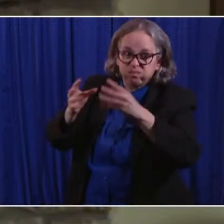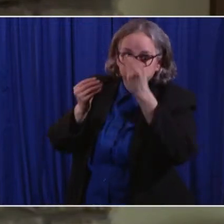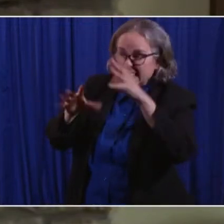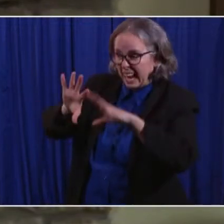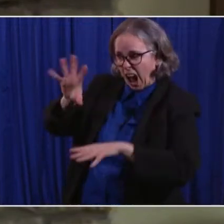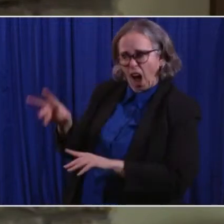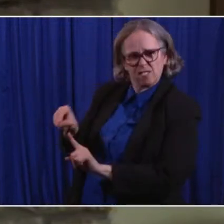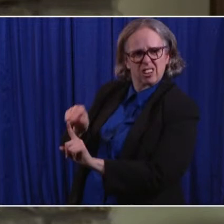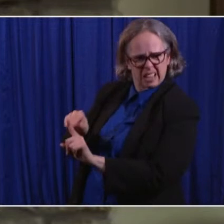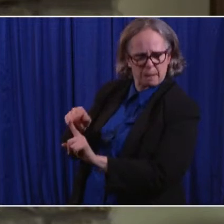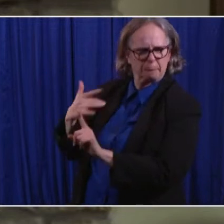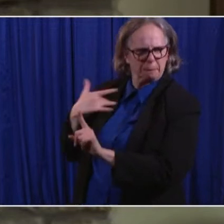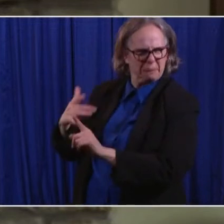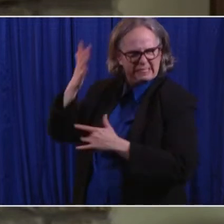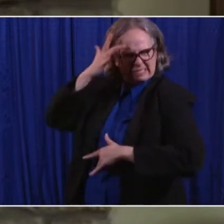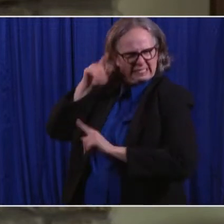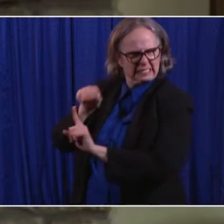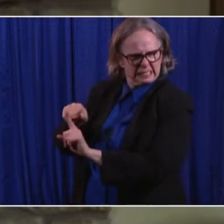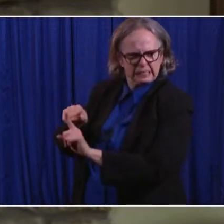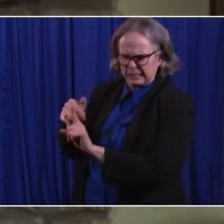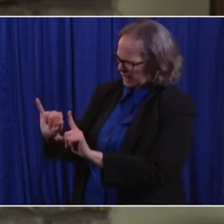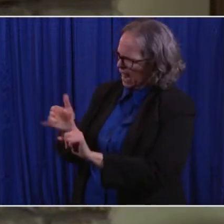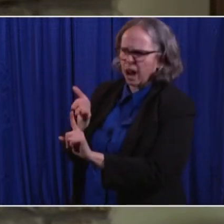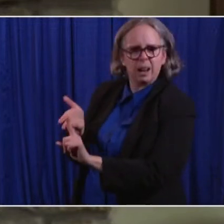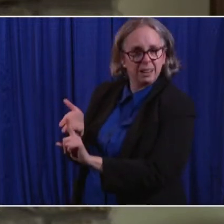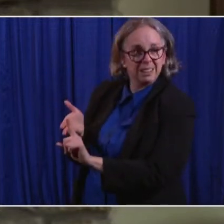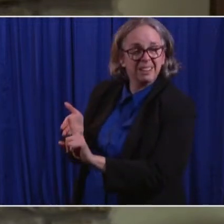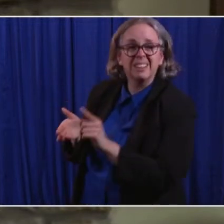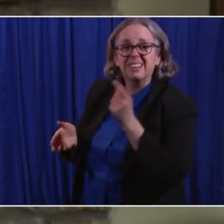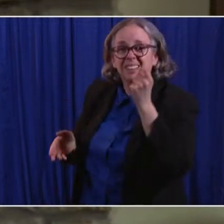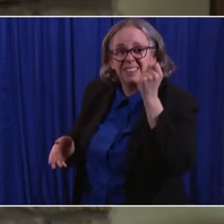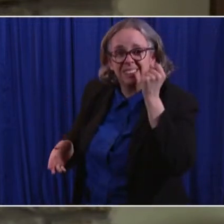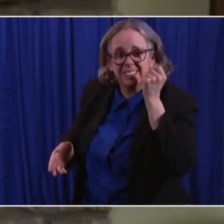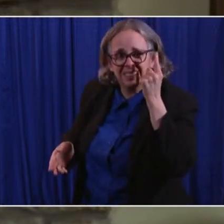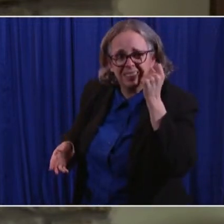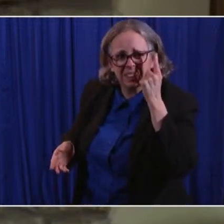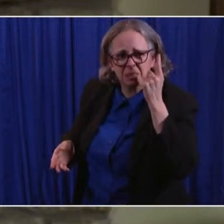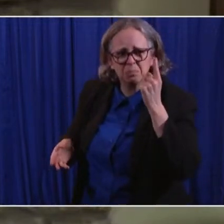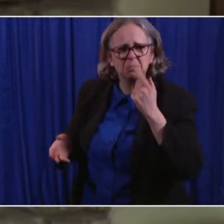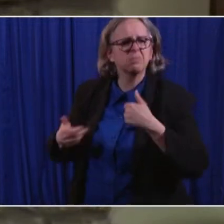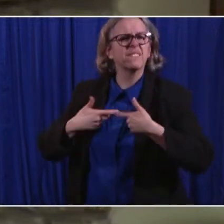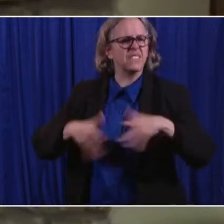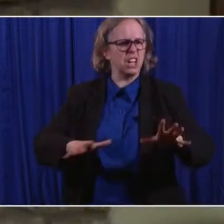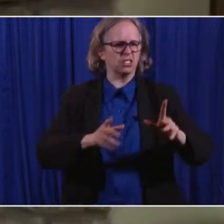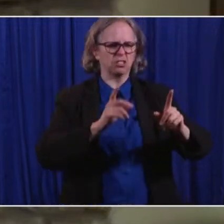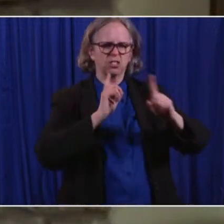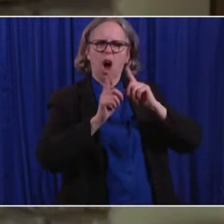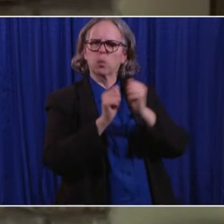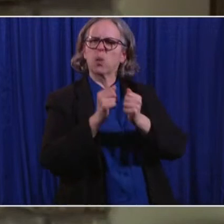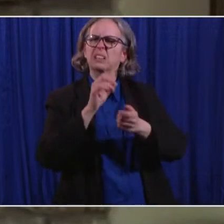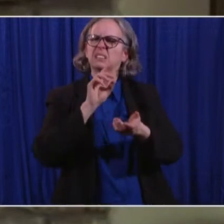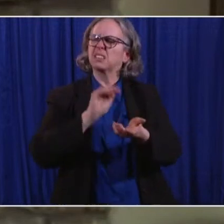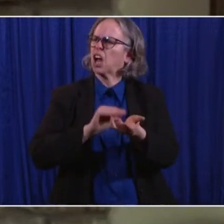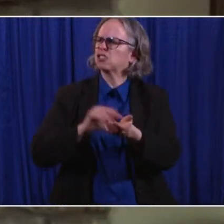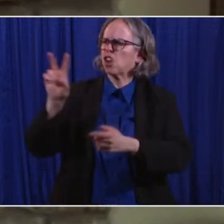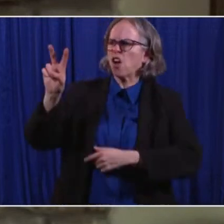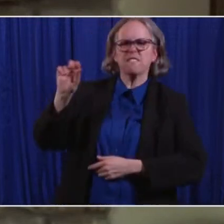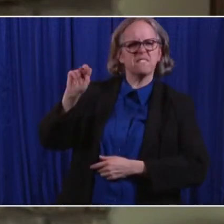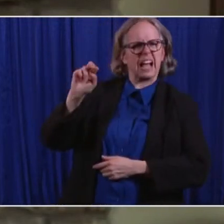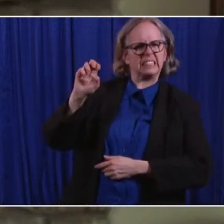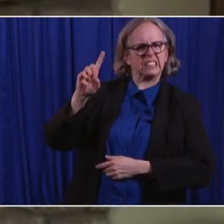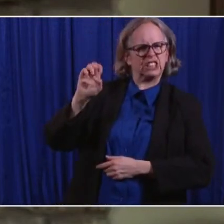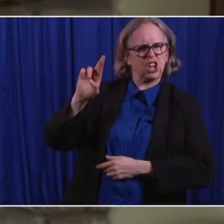places. I had a conversation with Dr. Vanderhoff about this 2 or 3 days ago, about